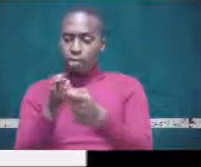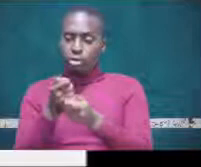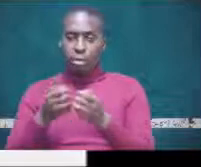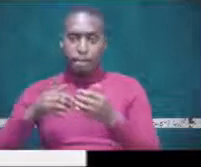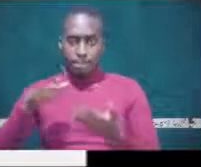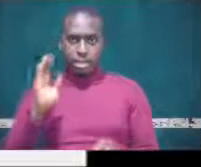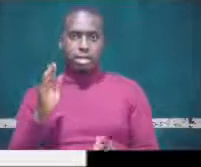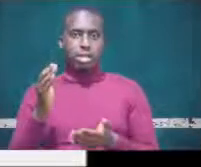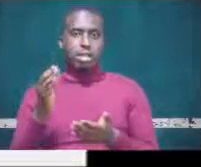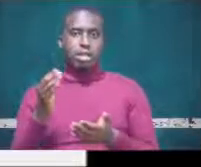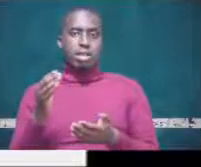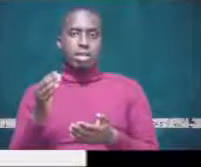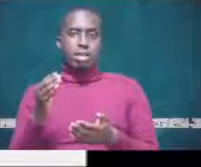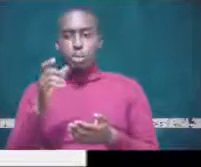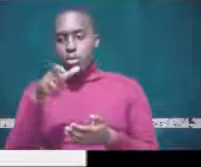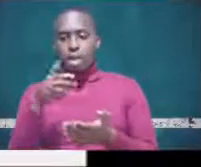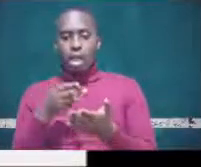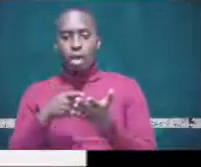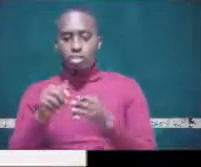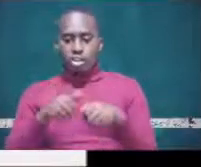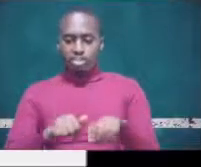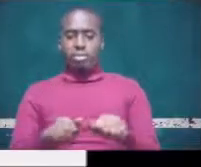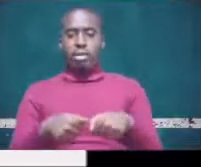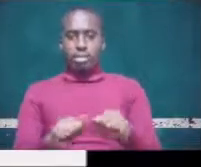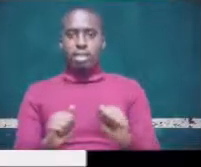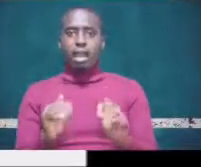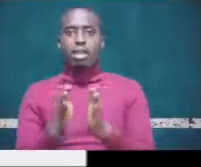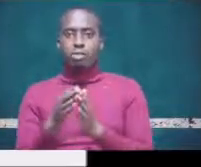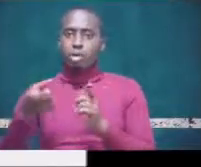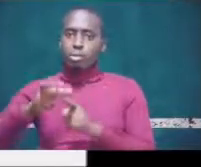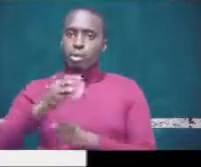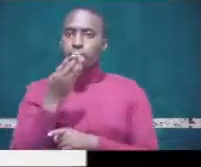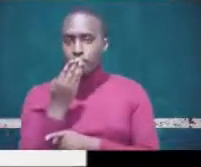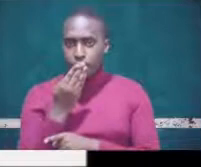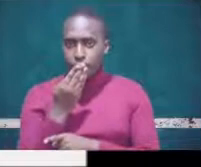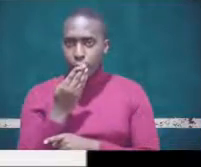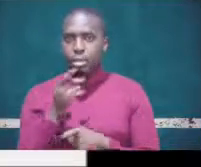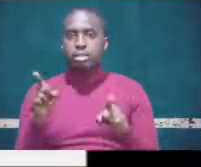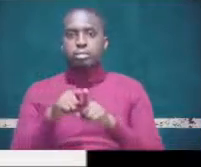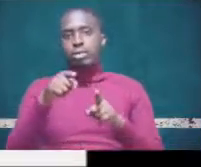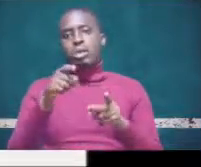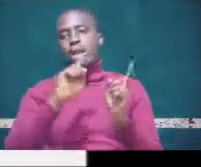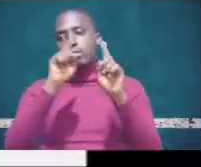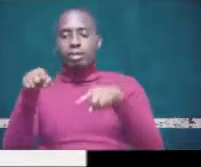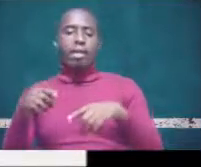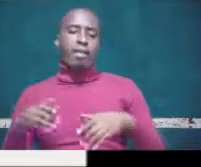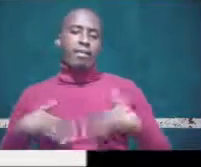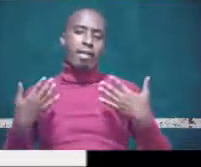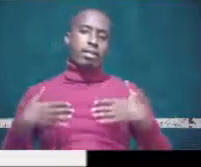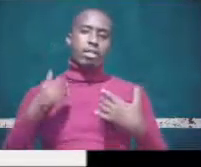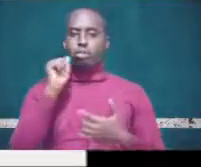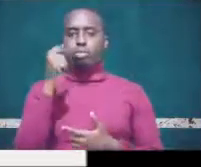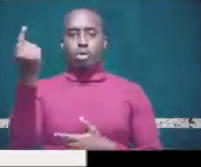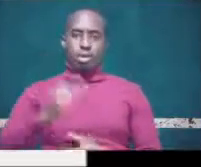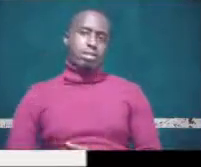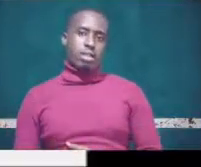customers, because if someone buys a chapati and you heat it, you warm it, then that will really, or she will go when he's very happy, and tomorrow he will